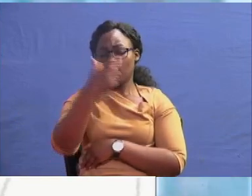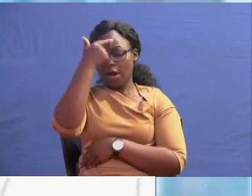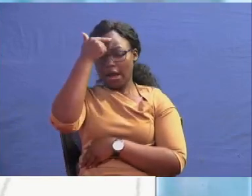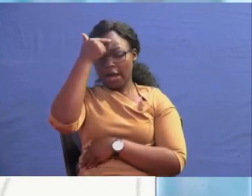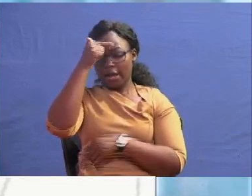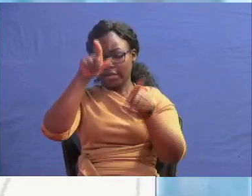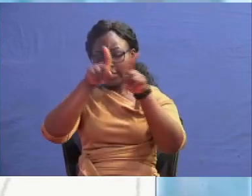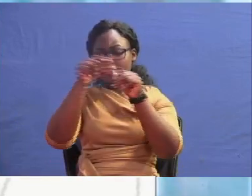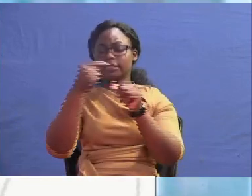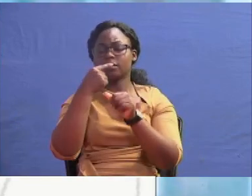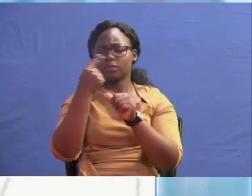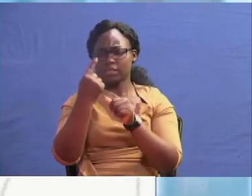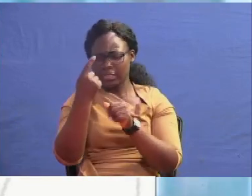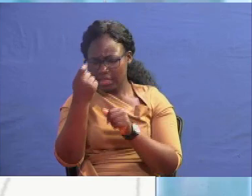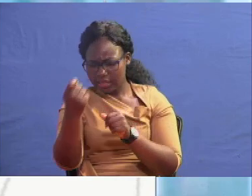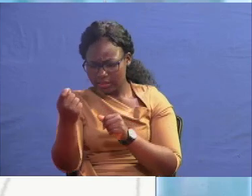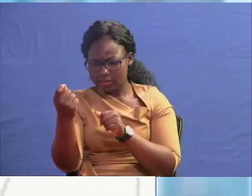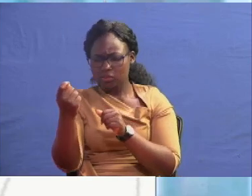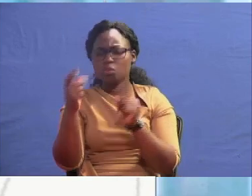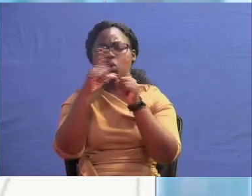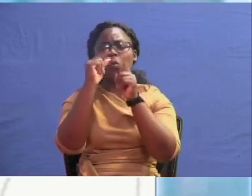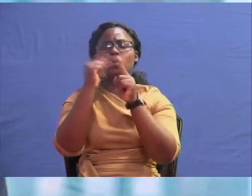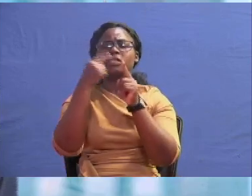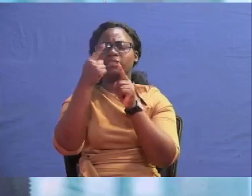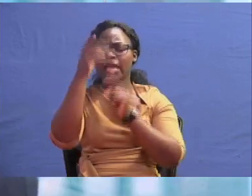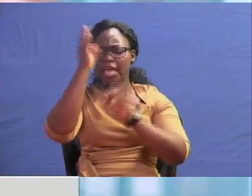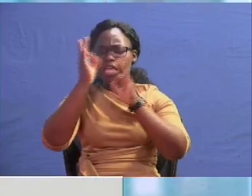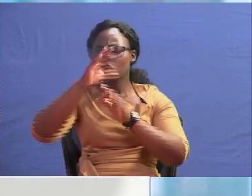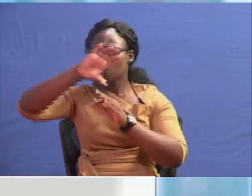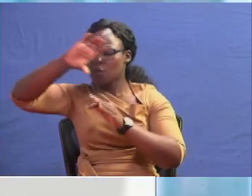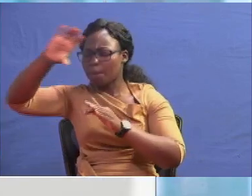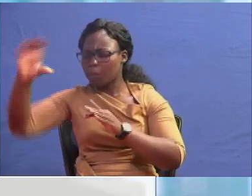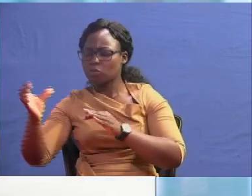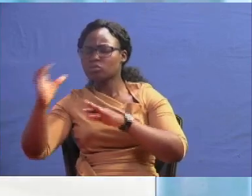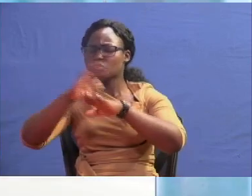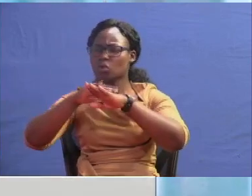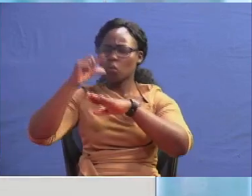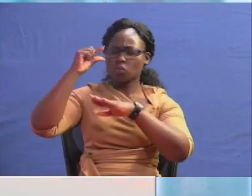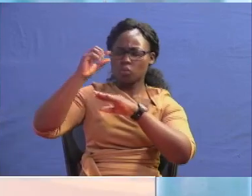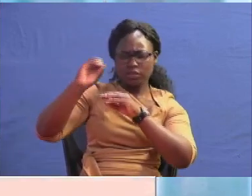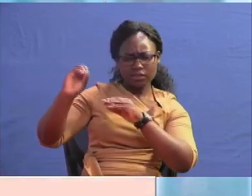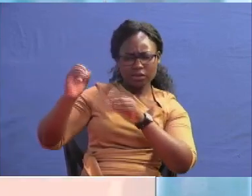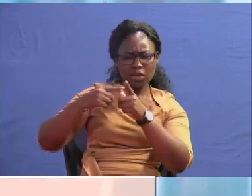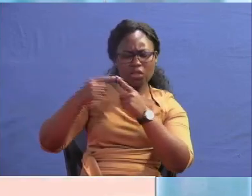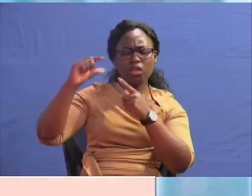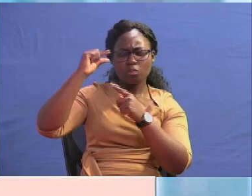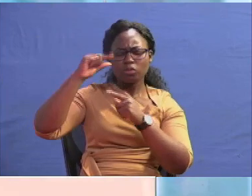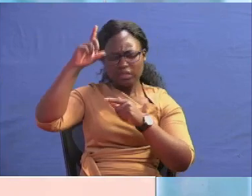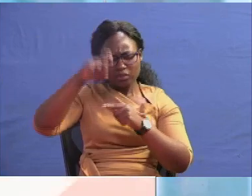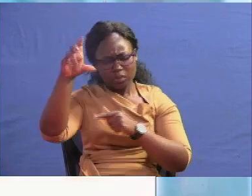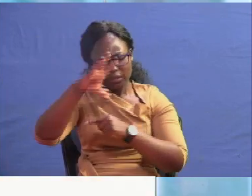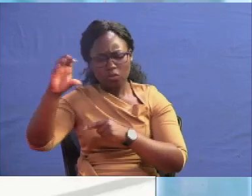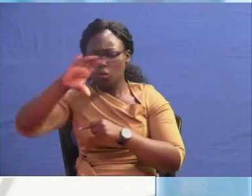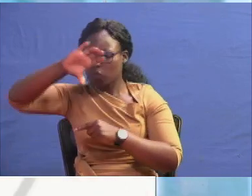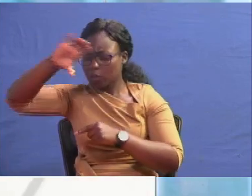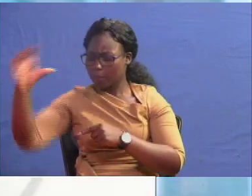summarize that in one phrase by saying that if the mountain will not go to Moses, then Moses must go to the mountain. And so